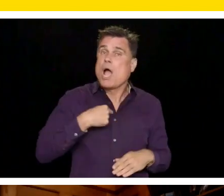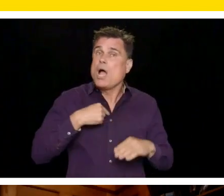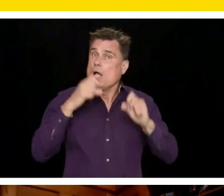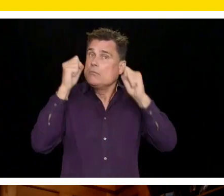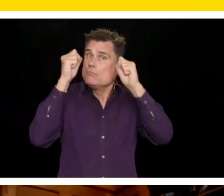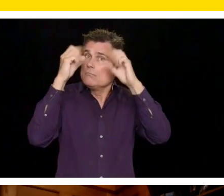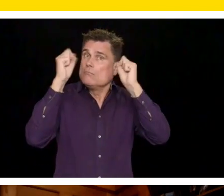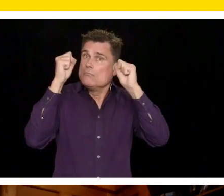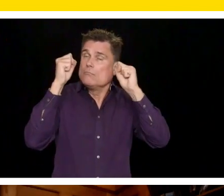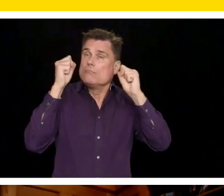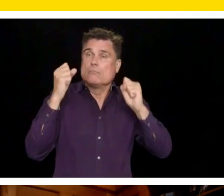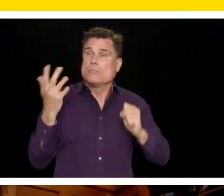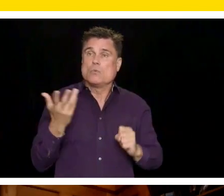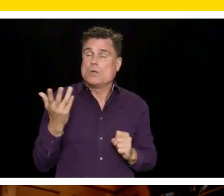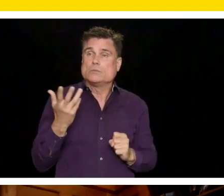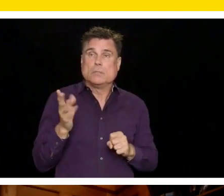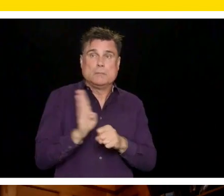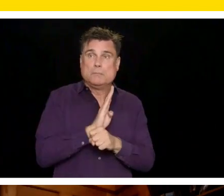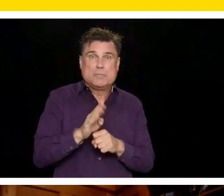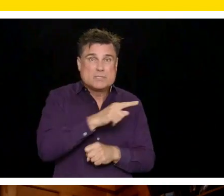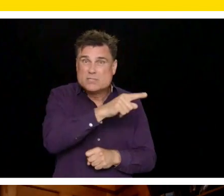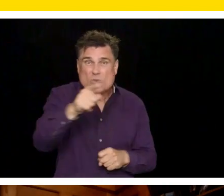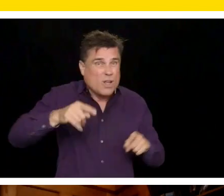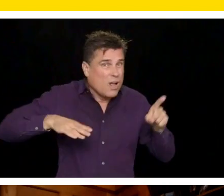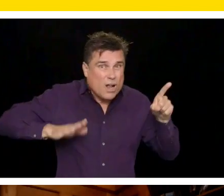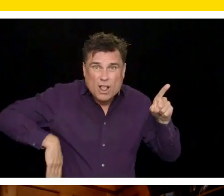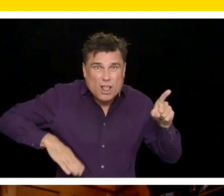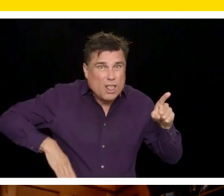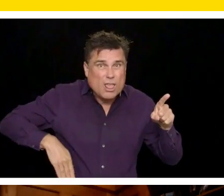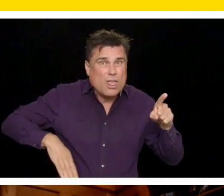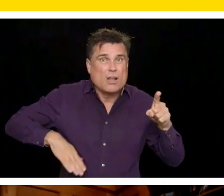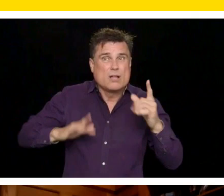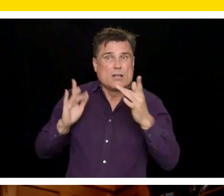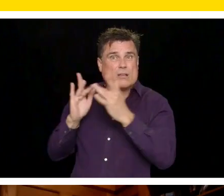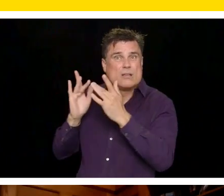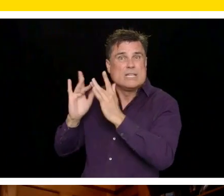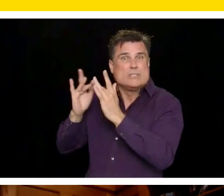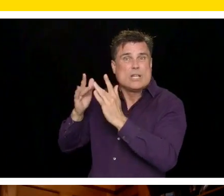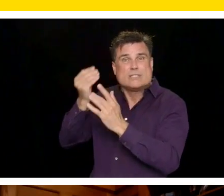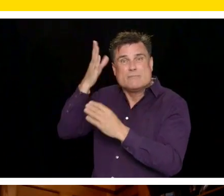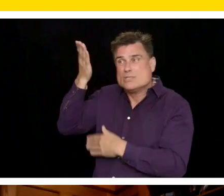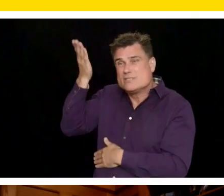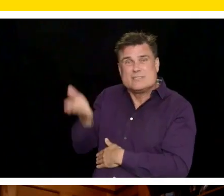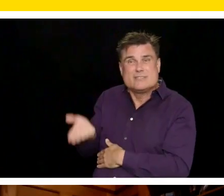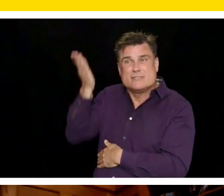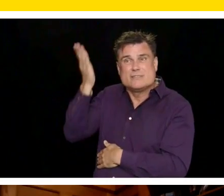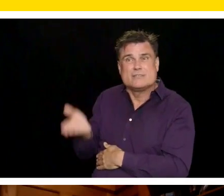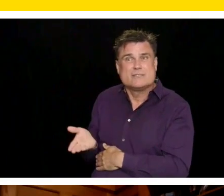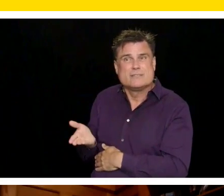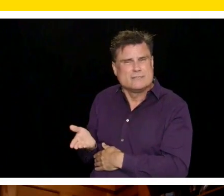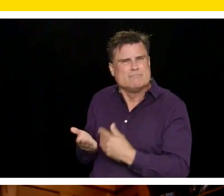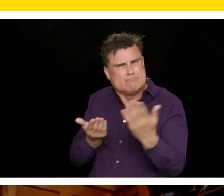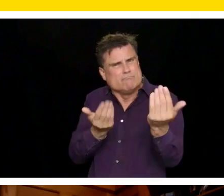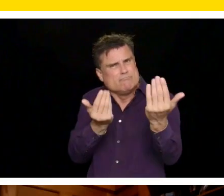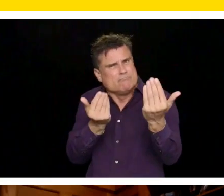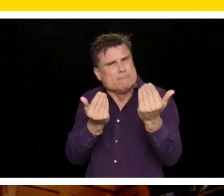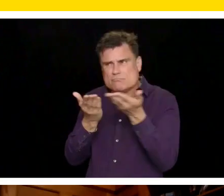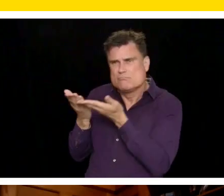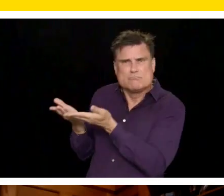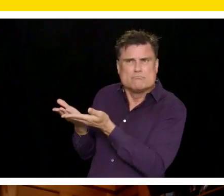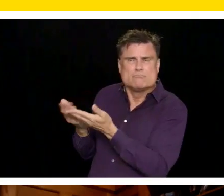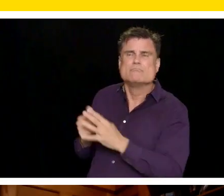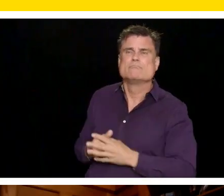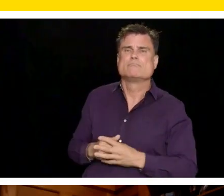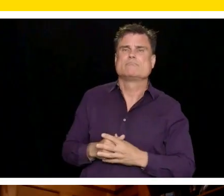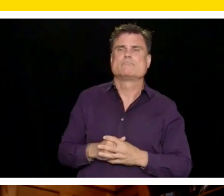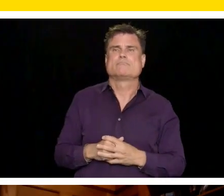many throughout the province. And as I mentioned earlier, we're working with the federal and provincial government on bringing that kind of support service here through Small